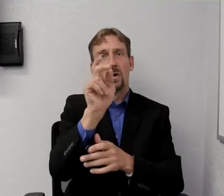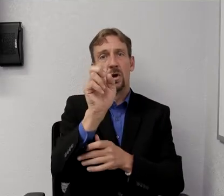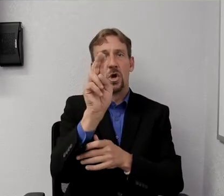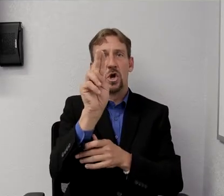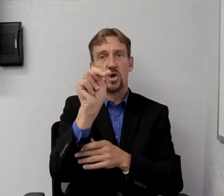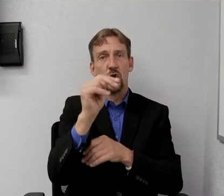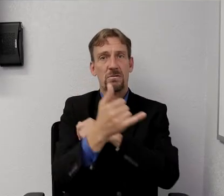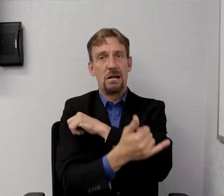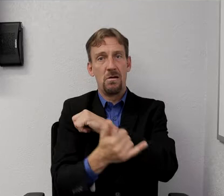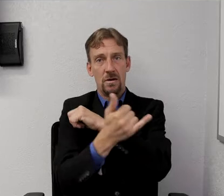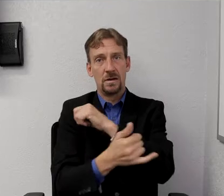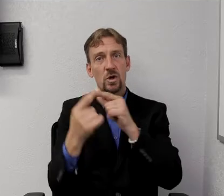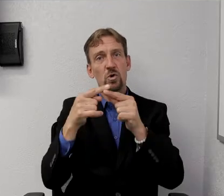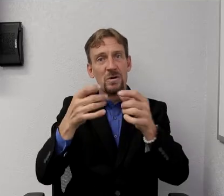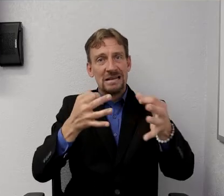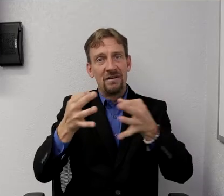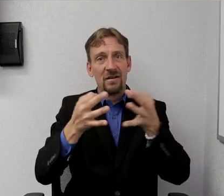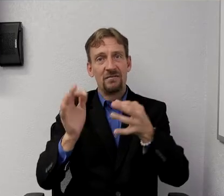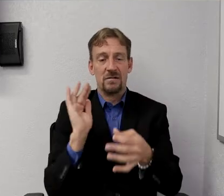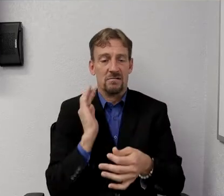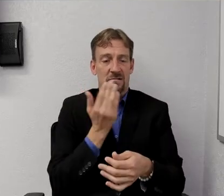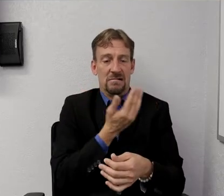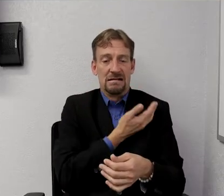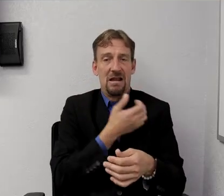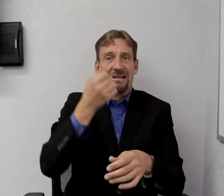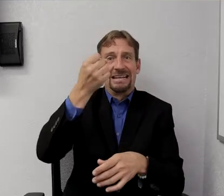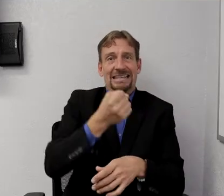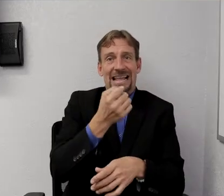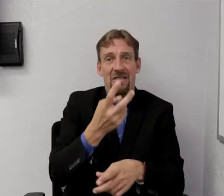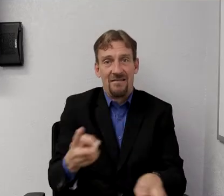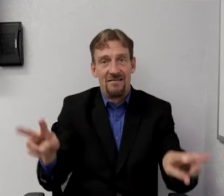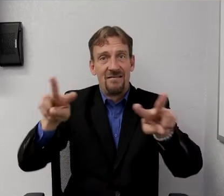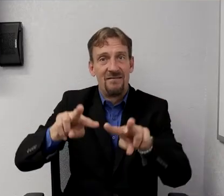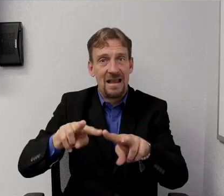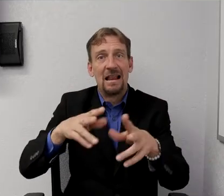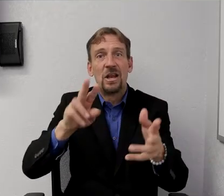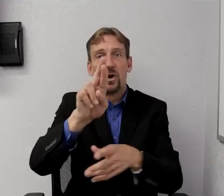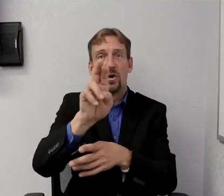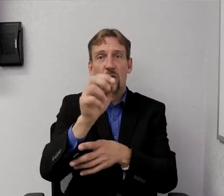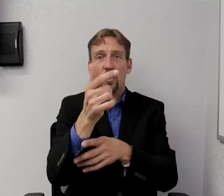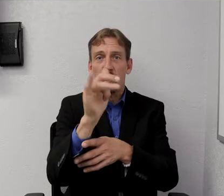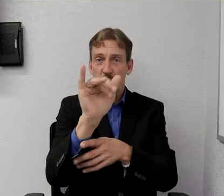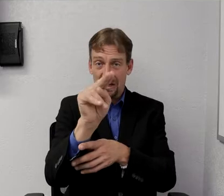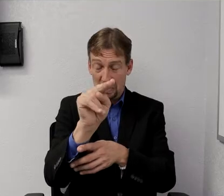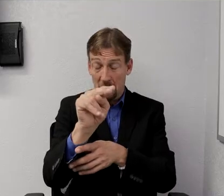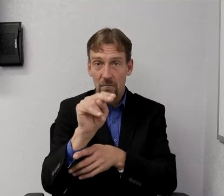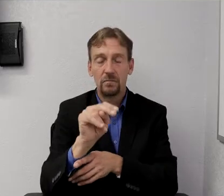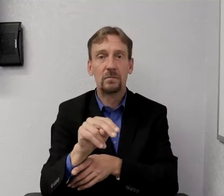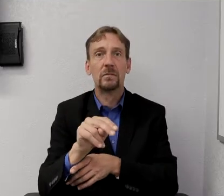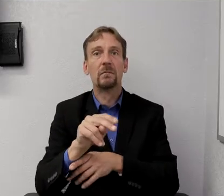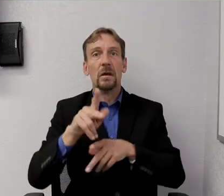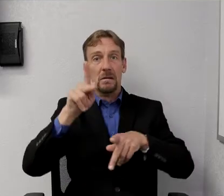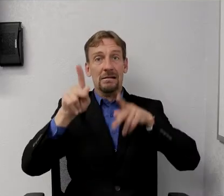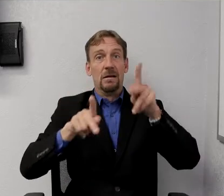in defining what our particular South Valley region is. The population of